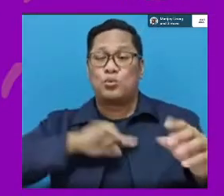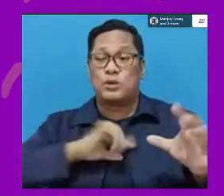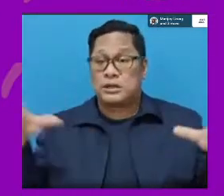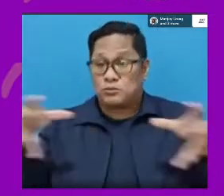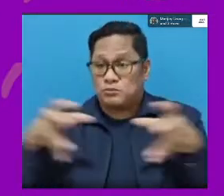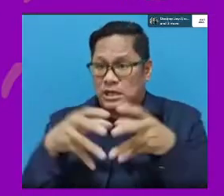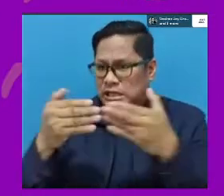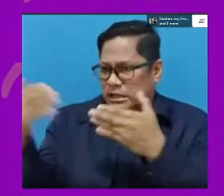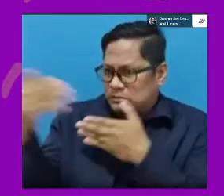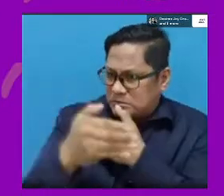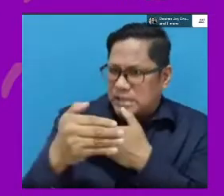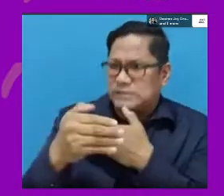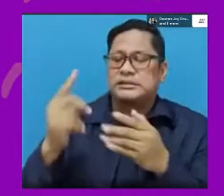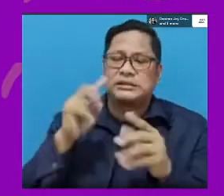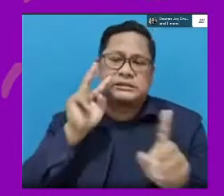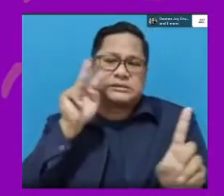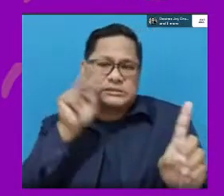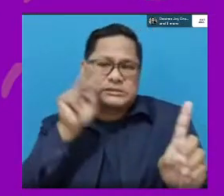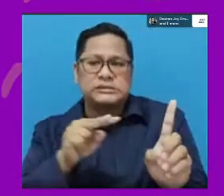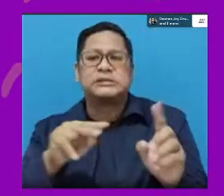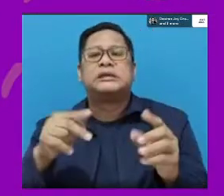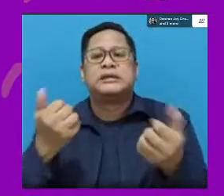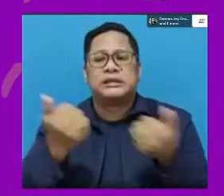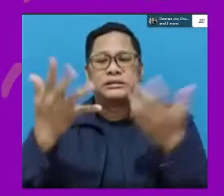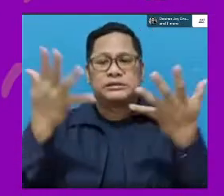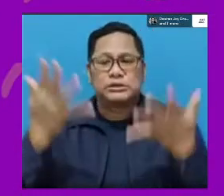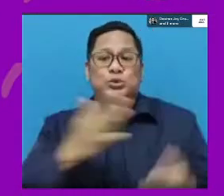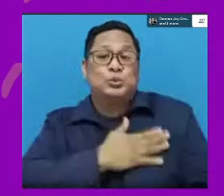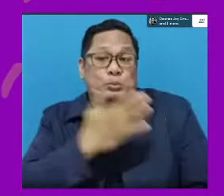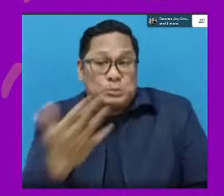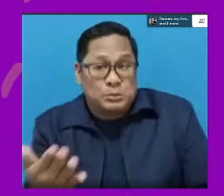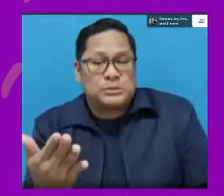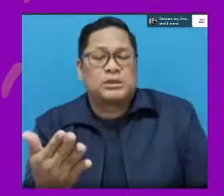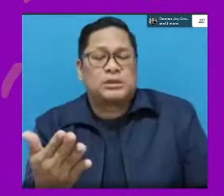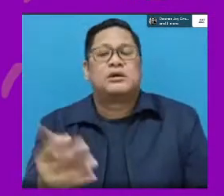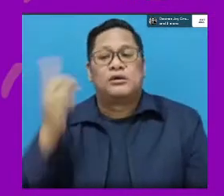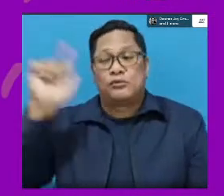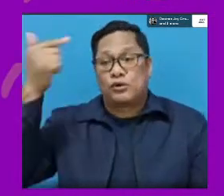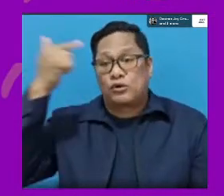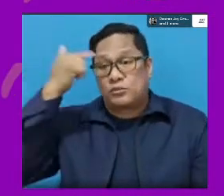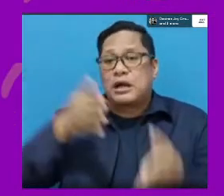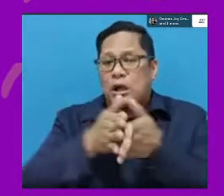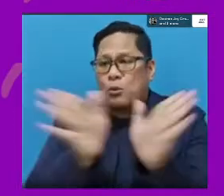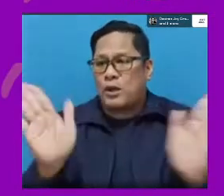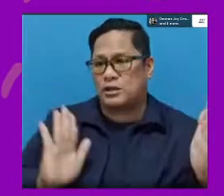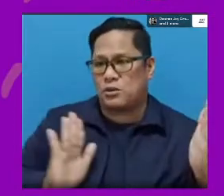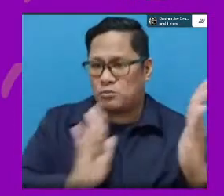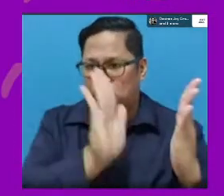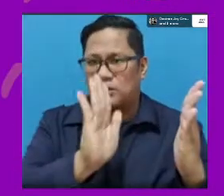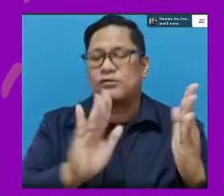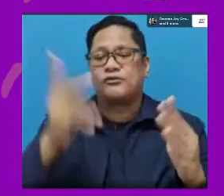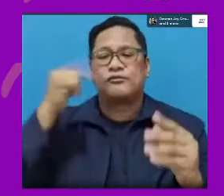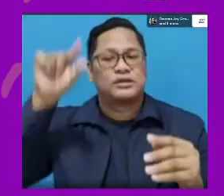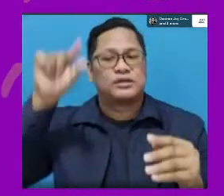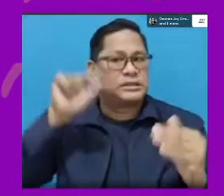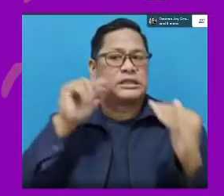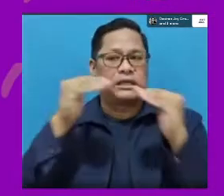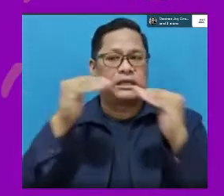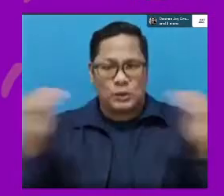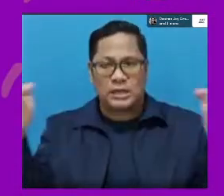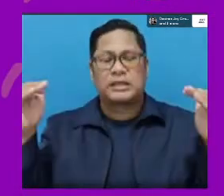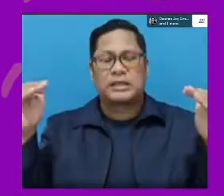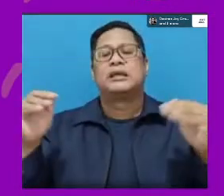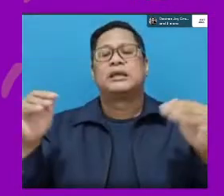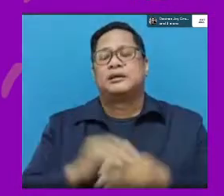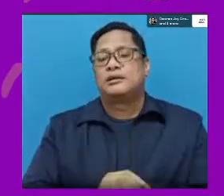and oversee this administration's commitment to a government-wide approach to gender equity and equality. The